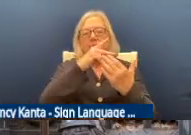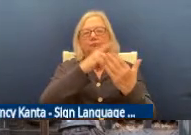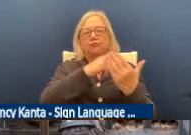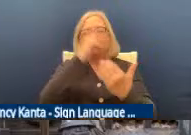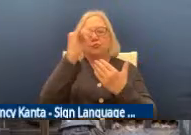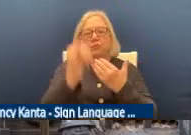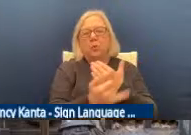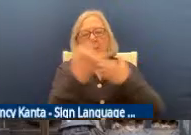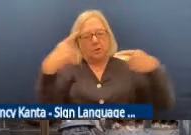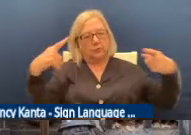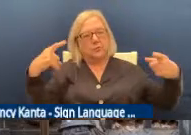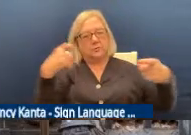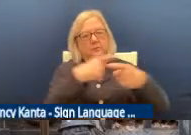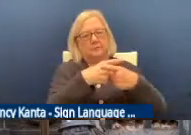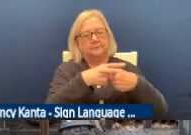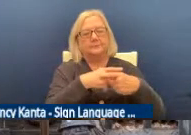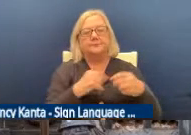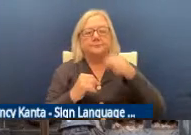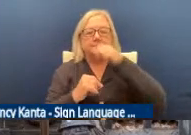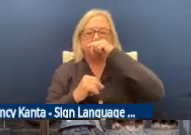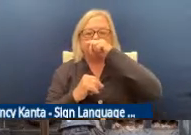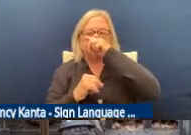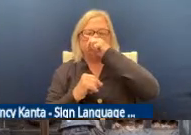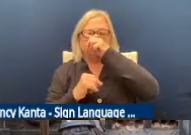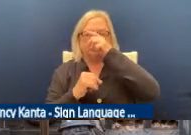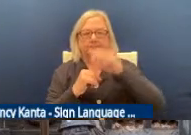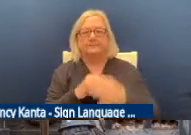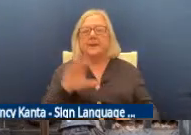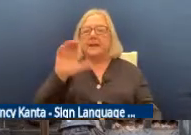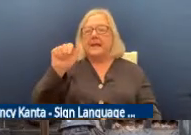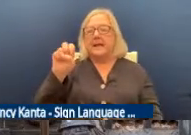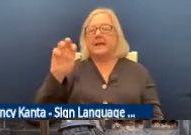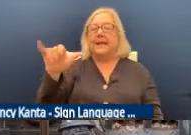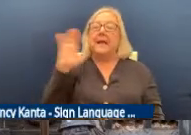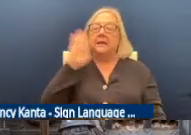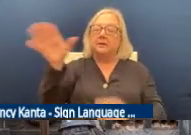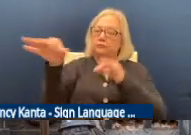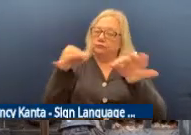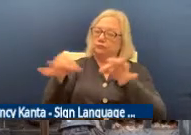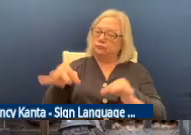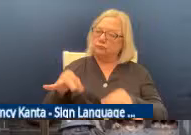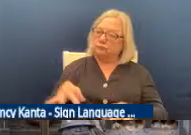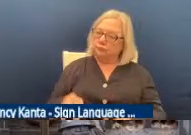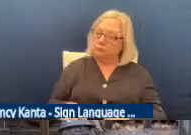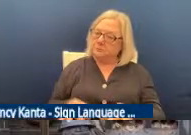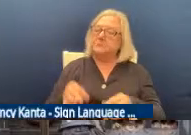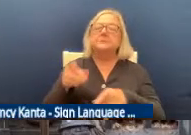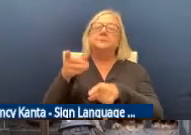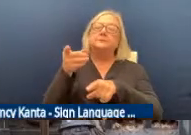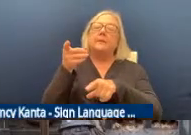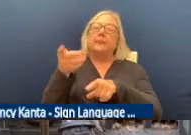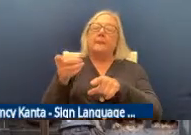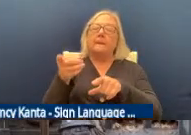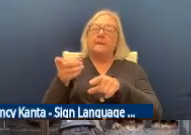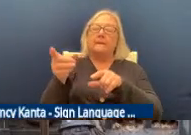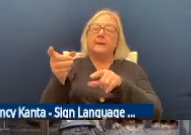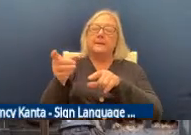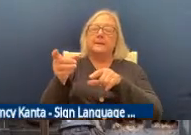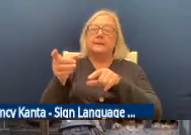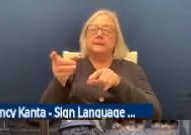of the efforts that have been made to advance us into the delivery phase, which is